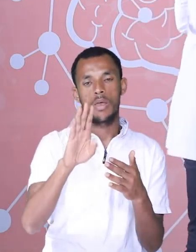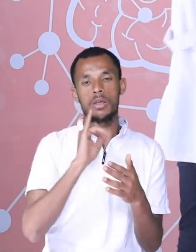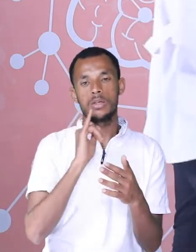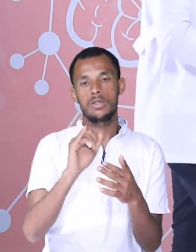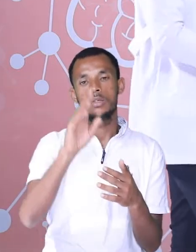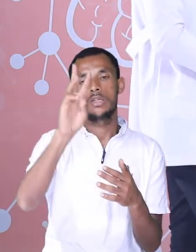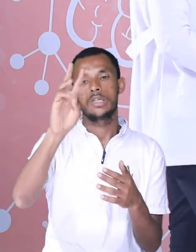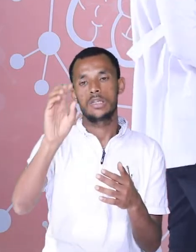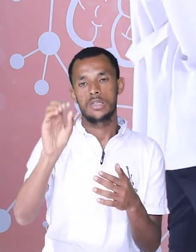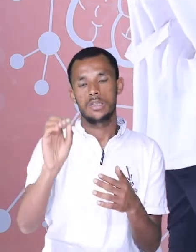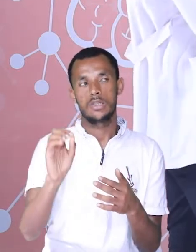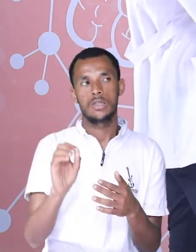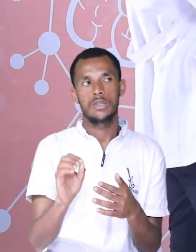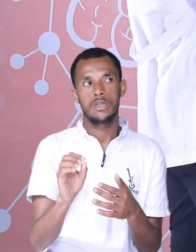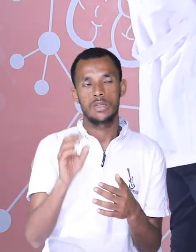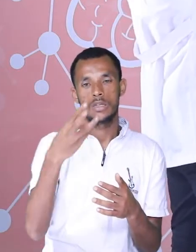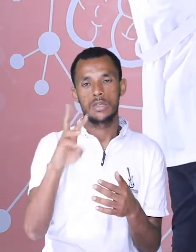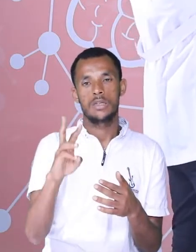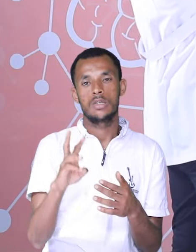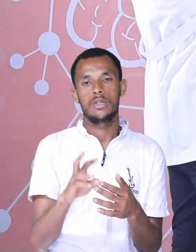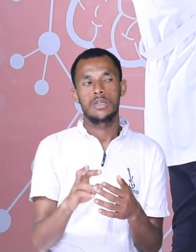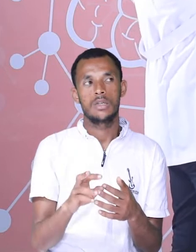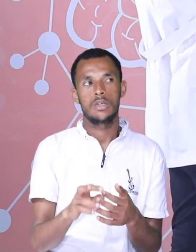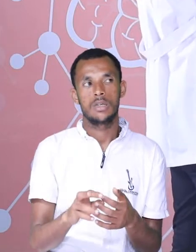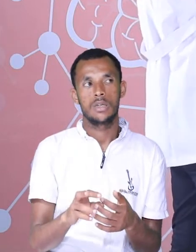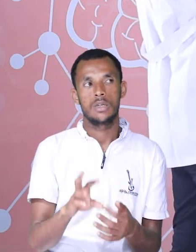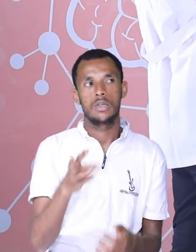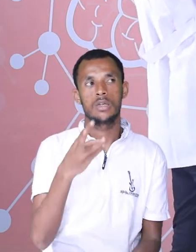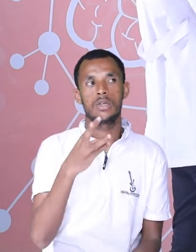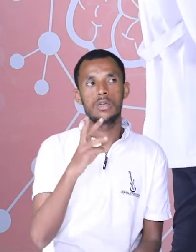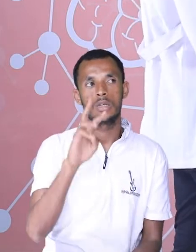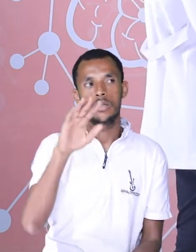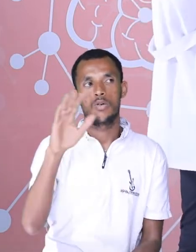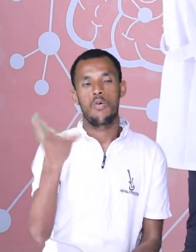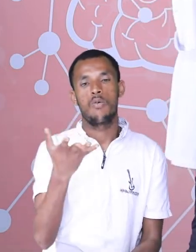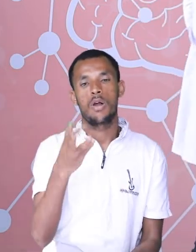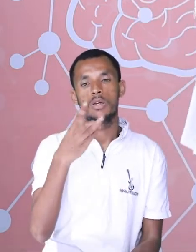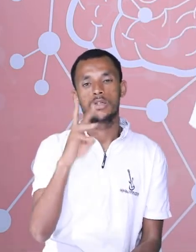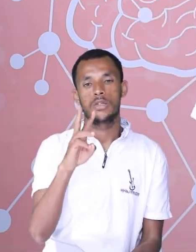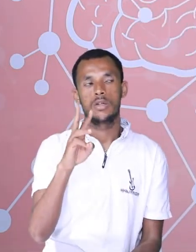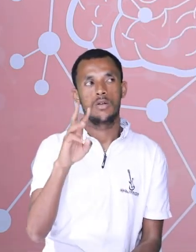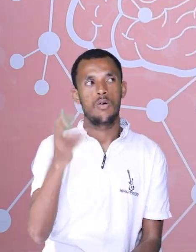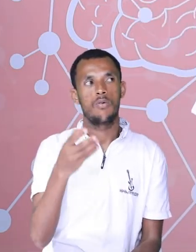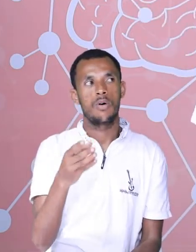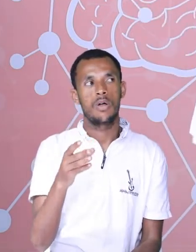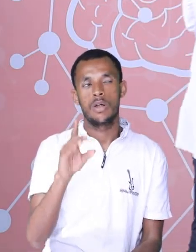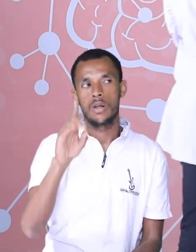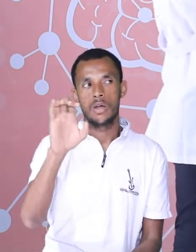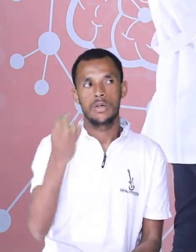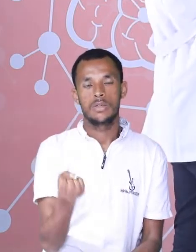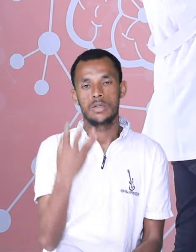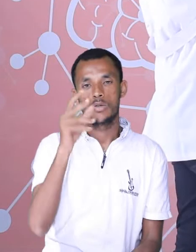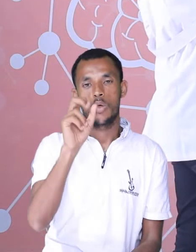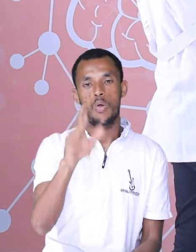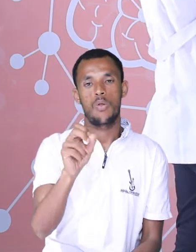is 16. So, the value of AB is 16 over what's the value of DE? That is